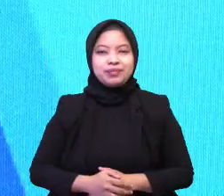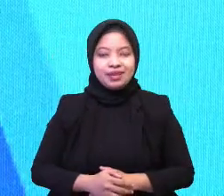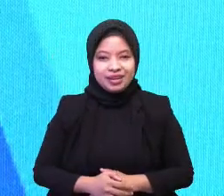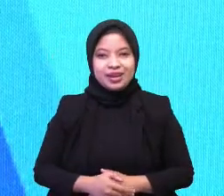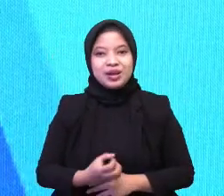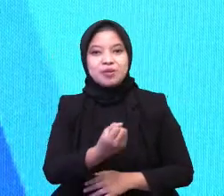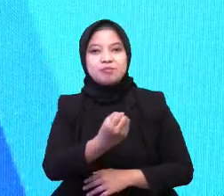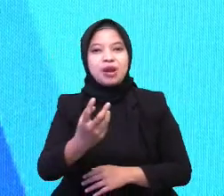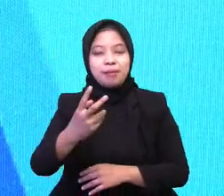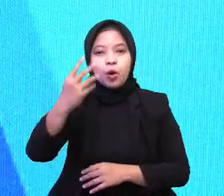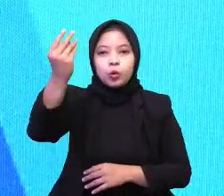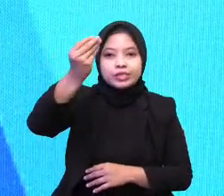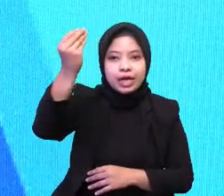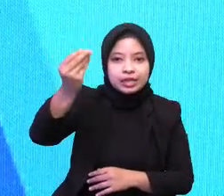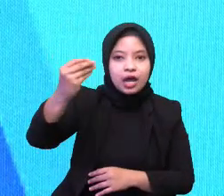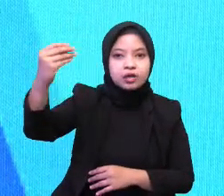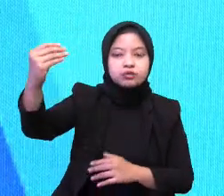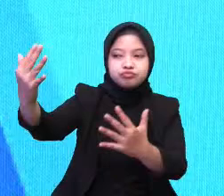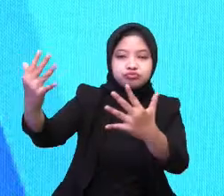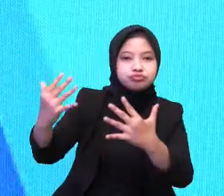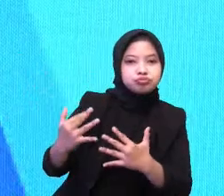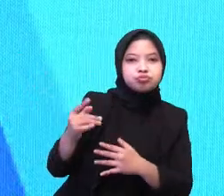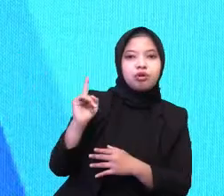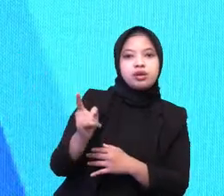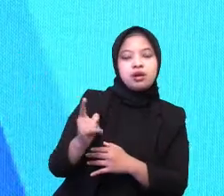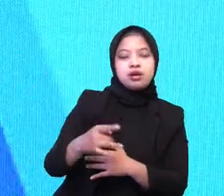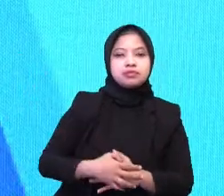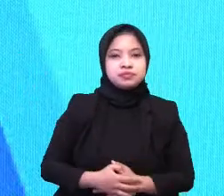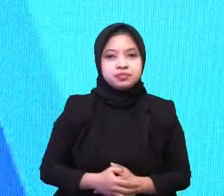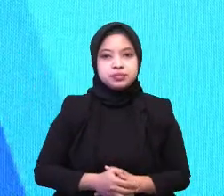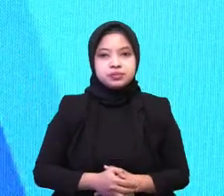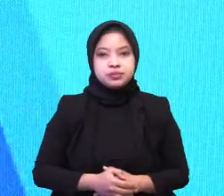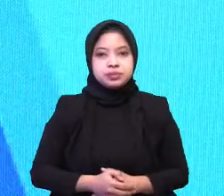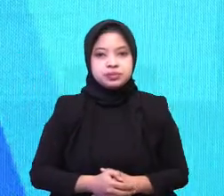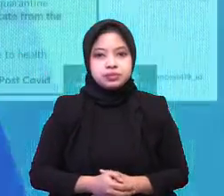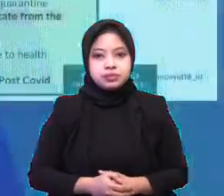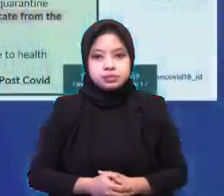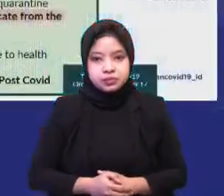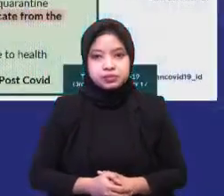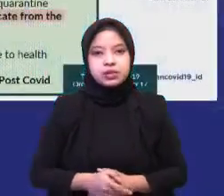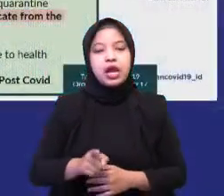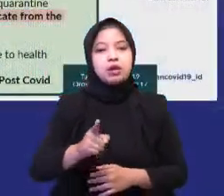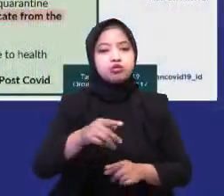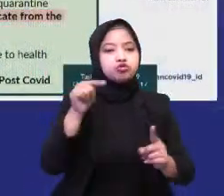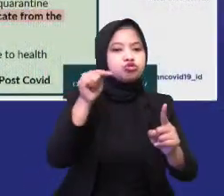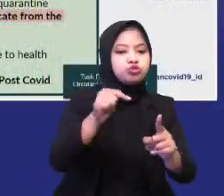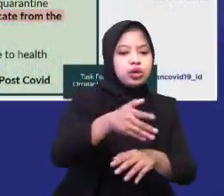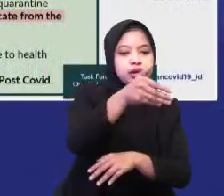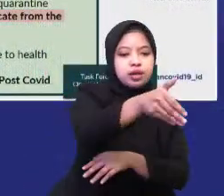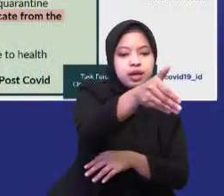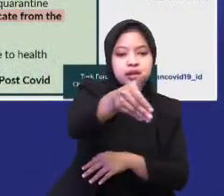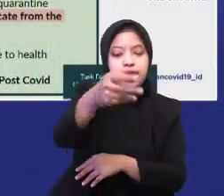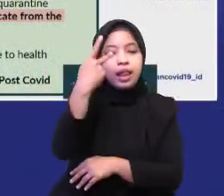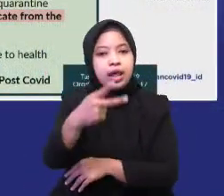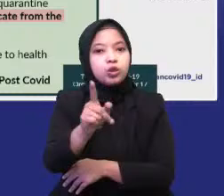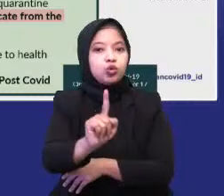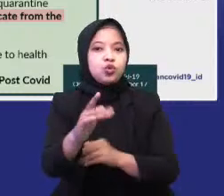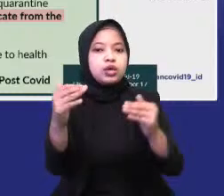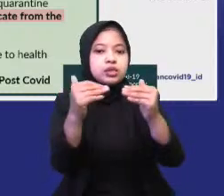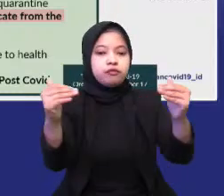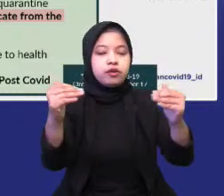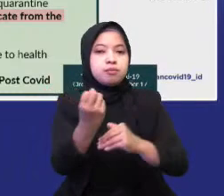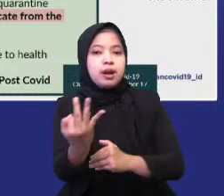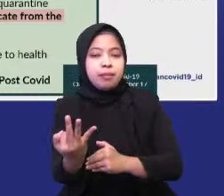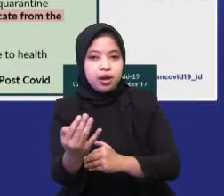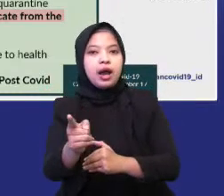visa on arrival. And also, to ensure a safe journey, please take note of this